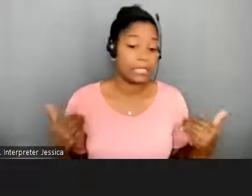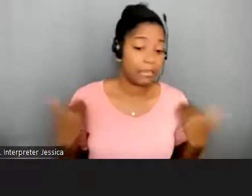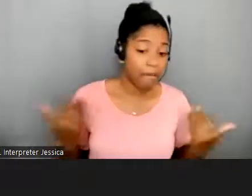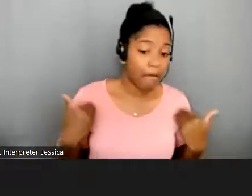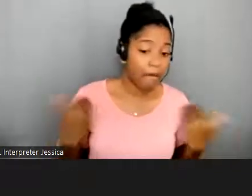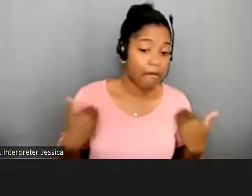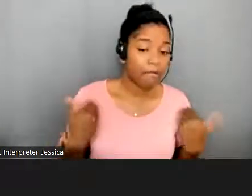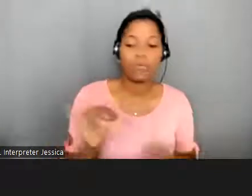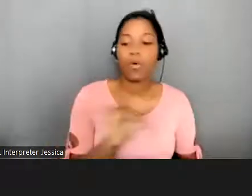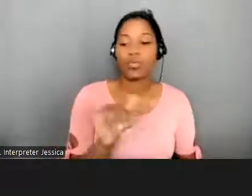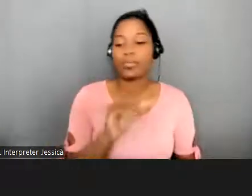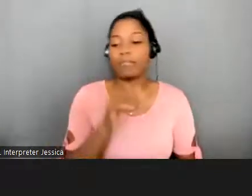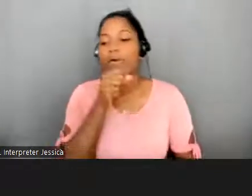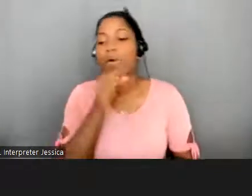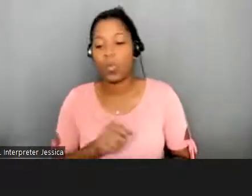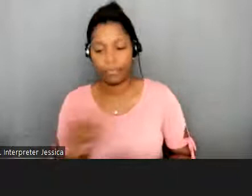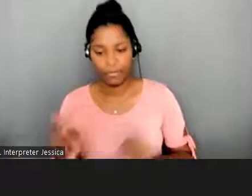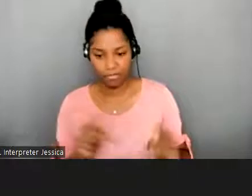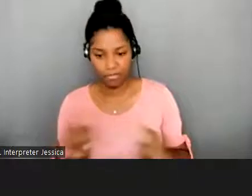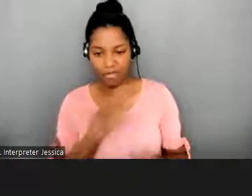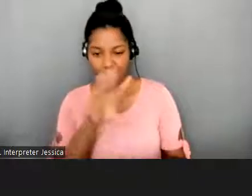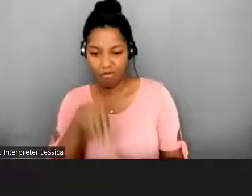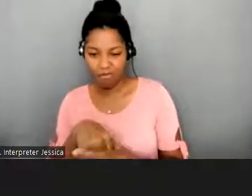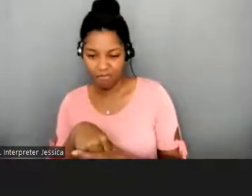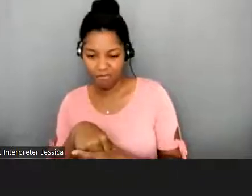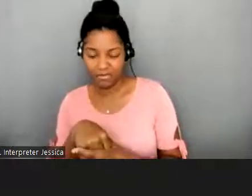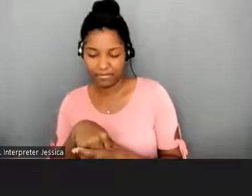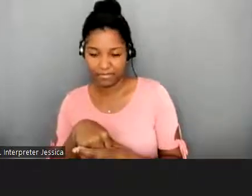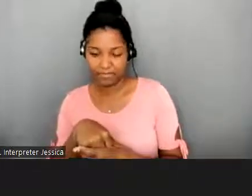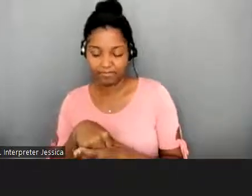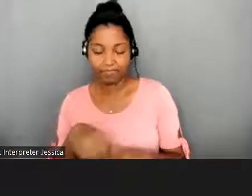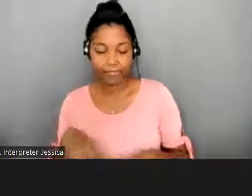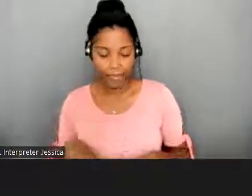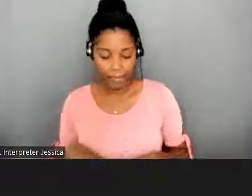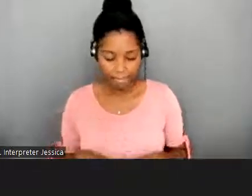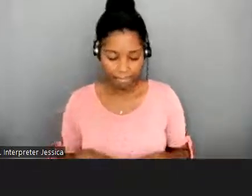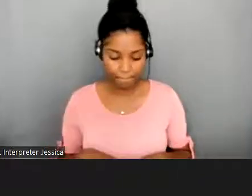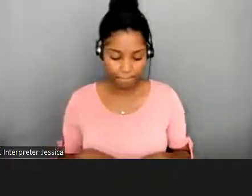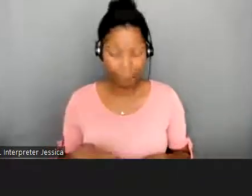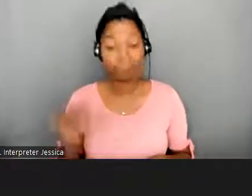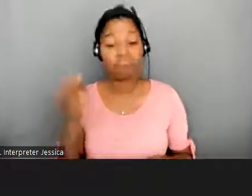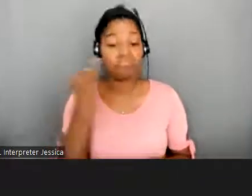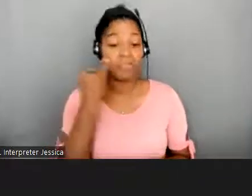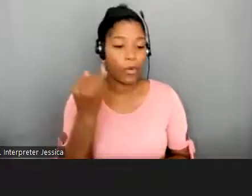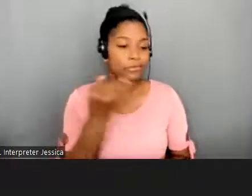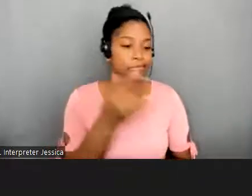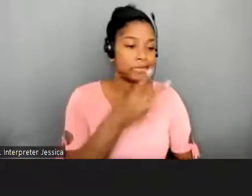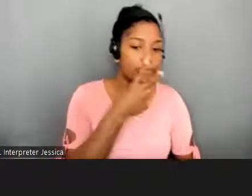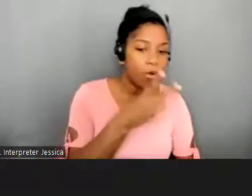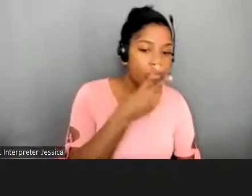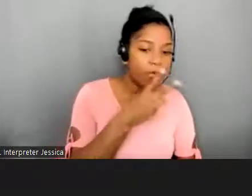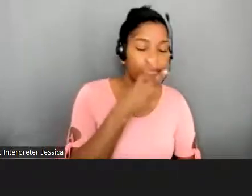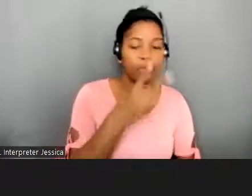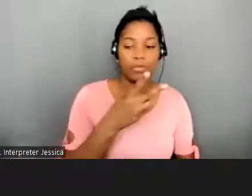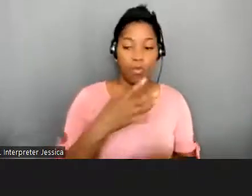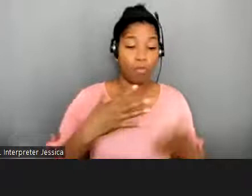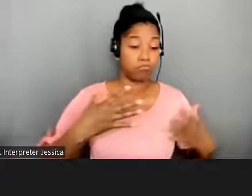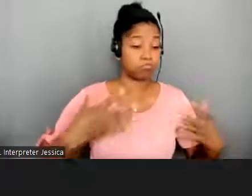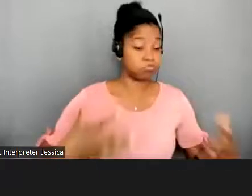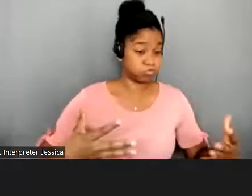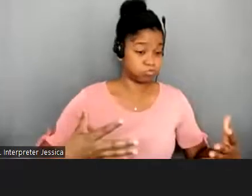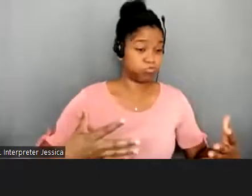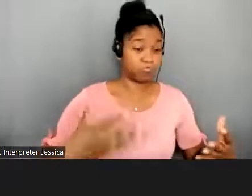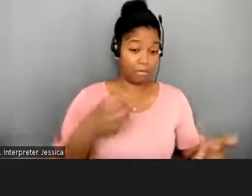older adults. Mortality risk is comparable to factors like smoking and being obese. It impacts